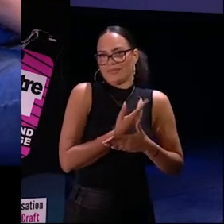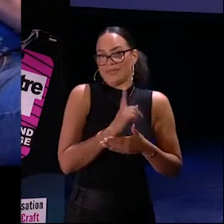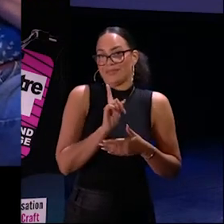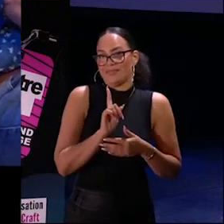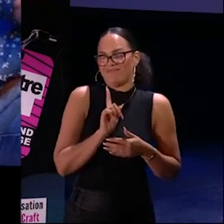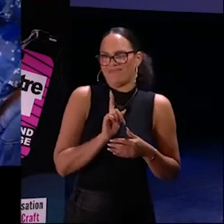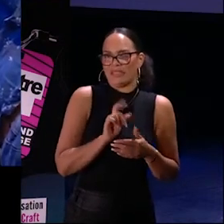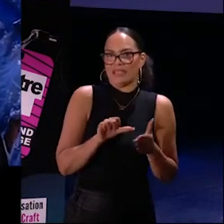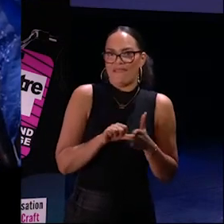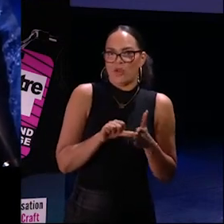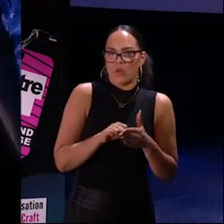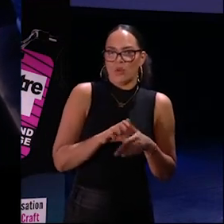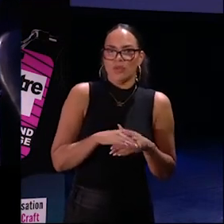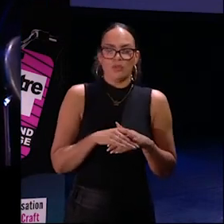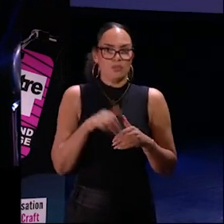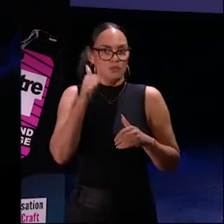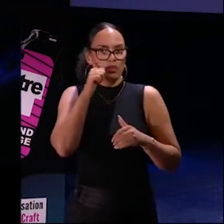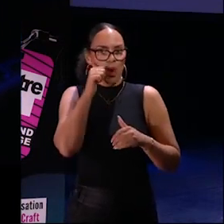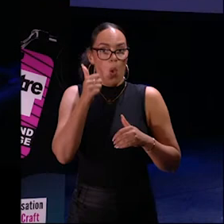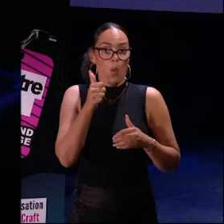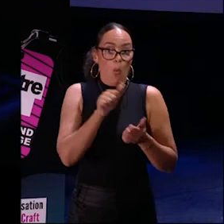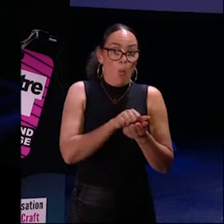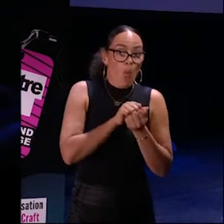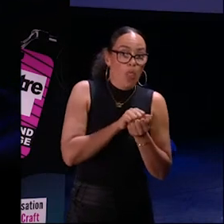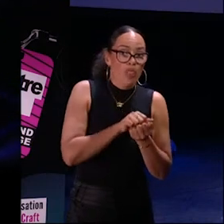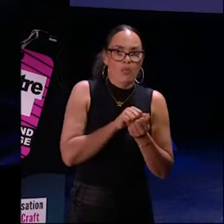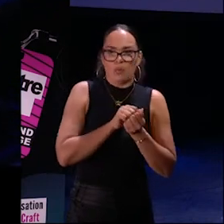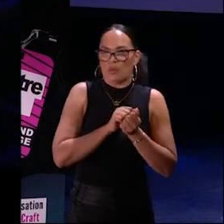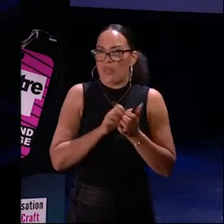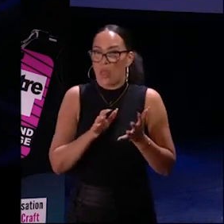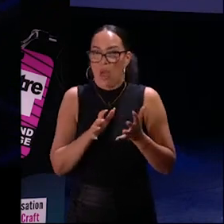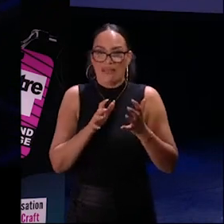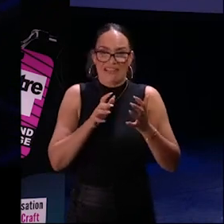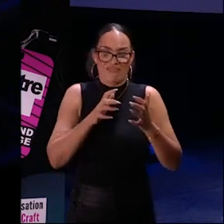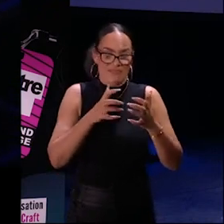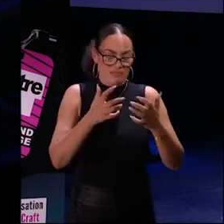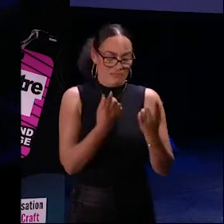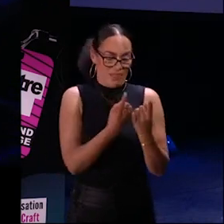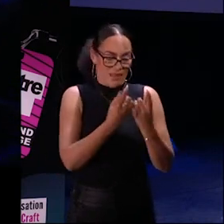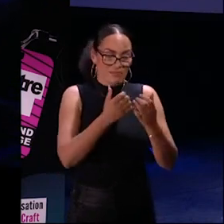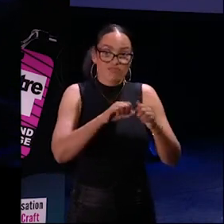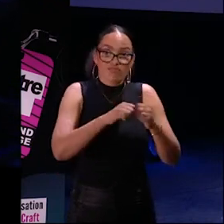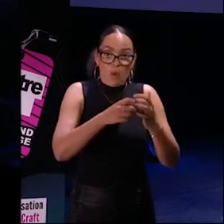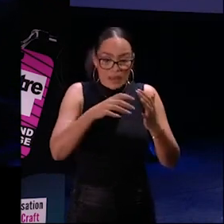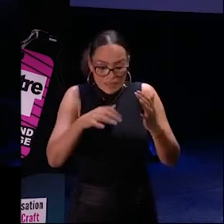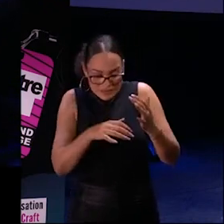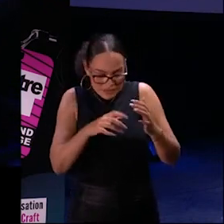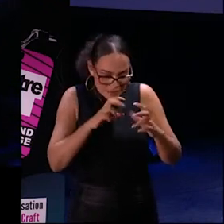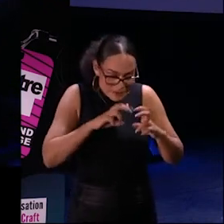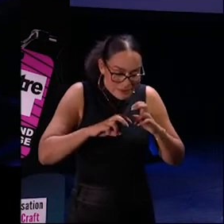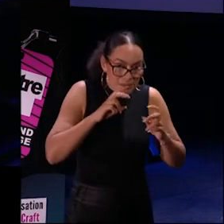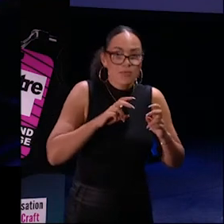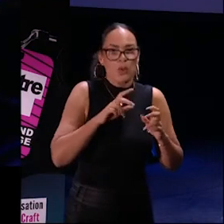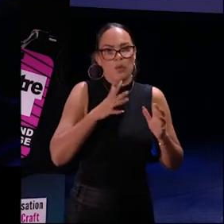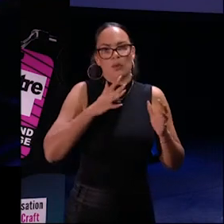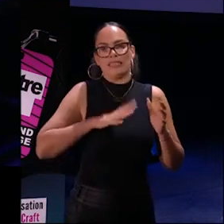there is knowing what is and isn't worth buying secondhand or what is likely to be broken. And I think you just have to recognize that you need people